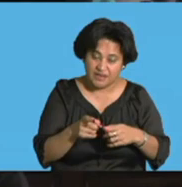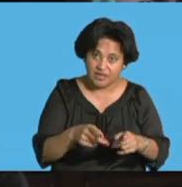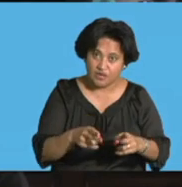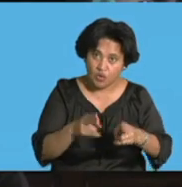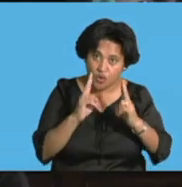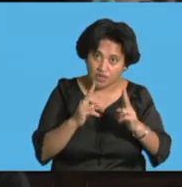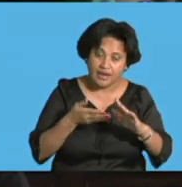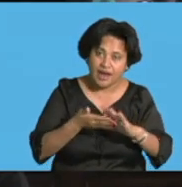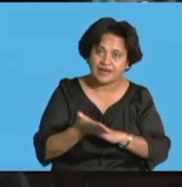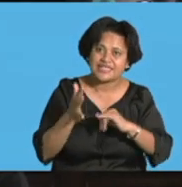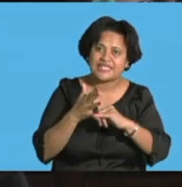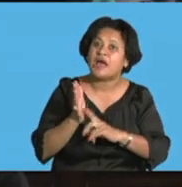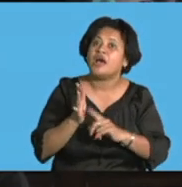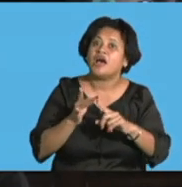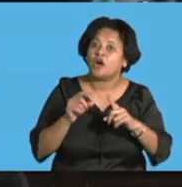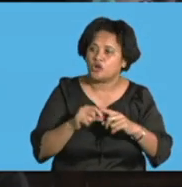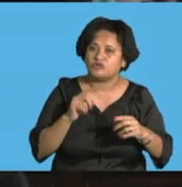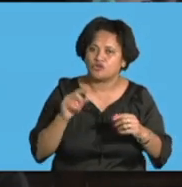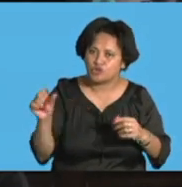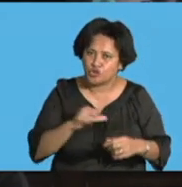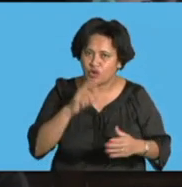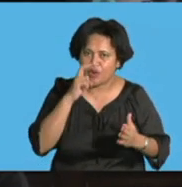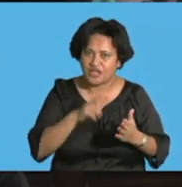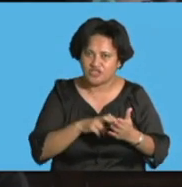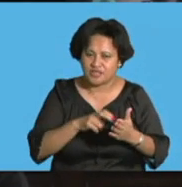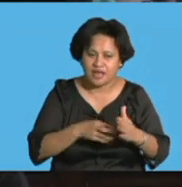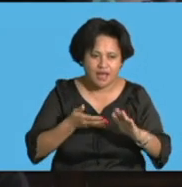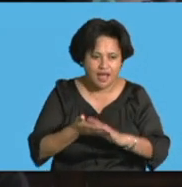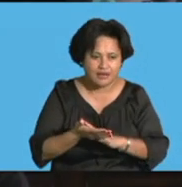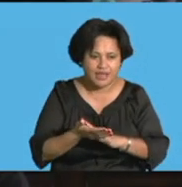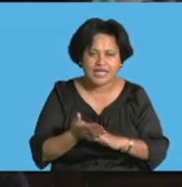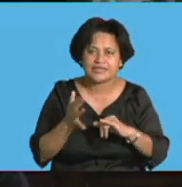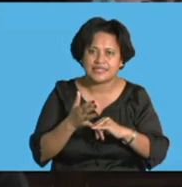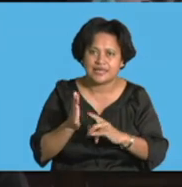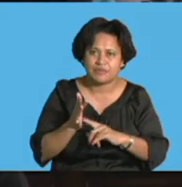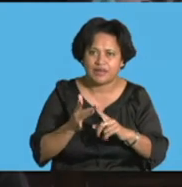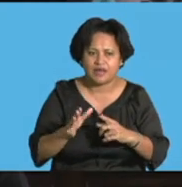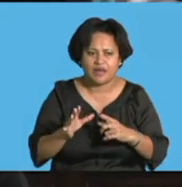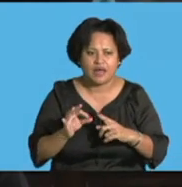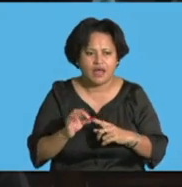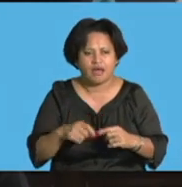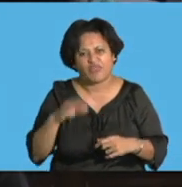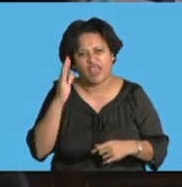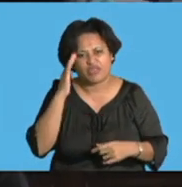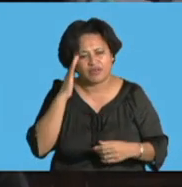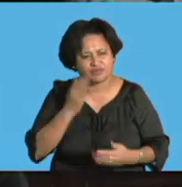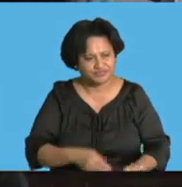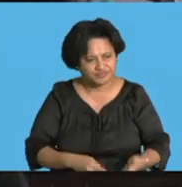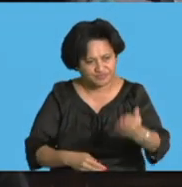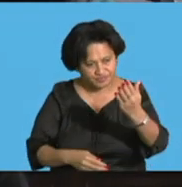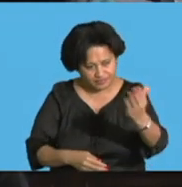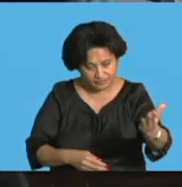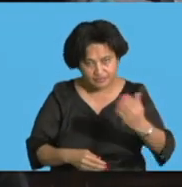under SLIP or not. I was expecting my shadow minister to talk about some of the incentives been given in